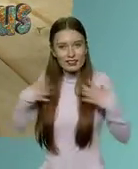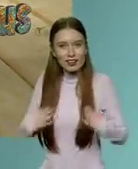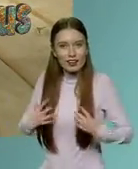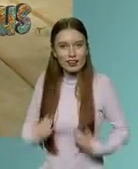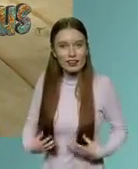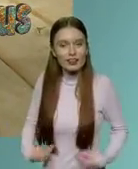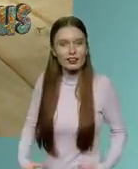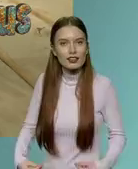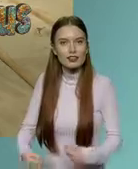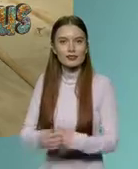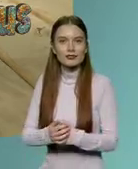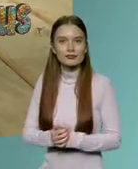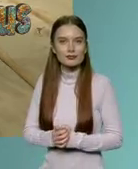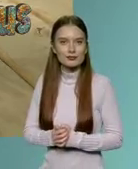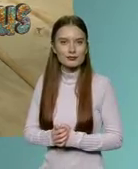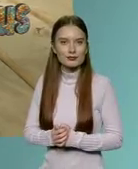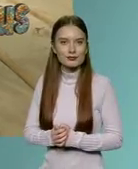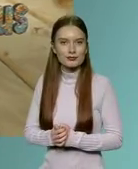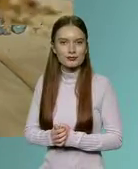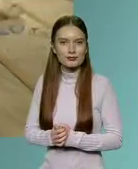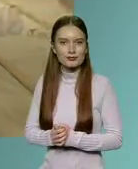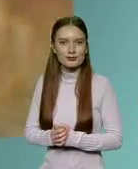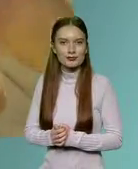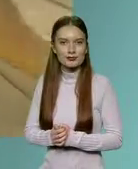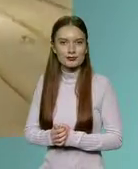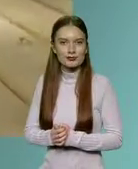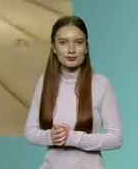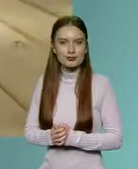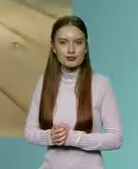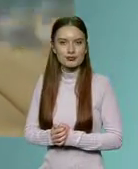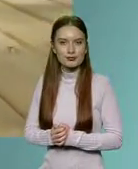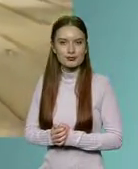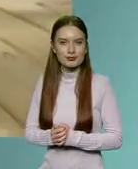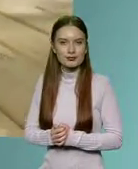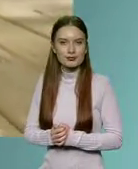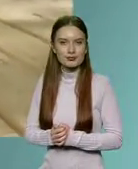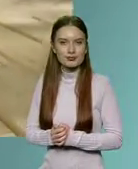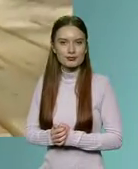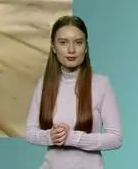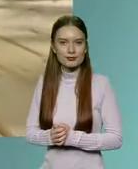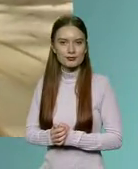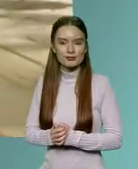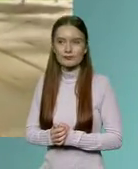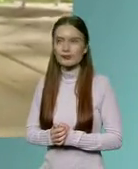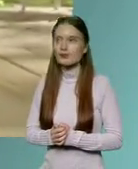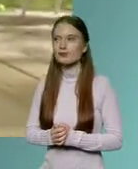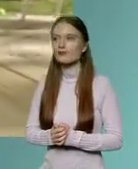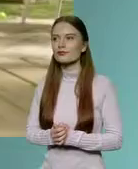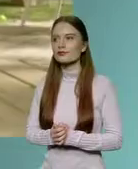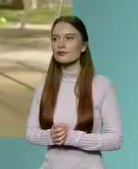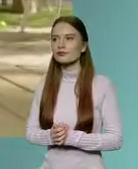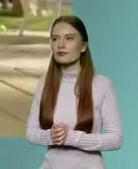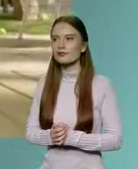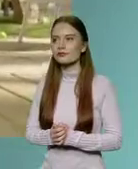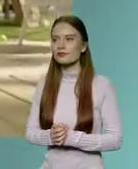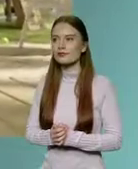saurus. At Dana's garden, a small bird-like dinosaur with a blue and green striped body, long tail, and yellow